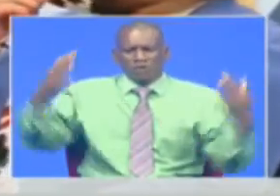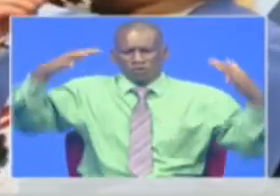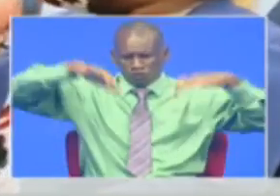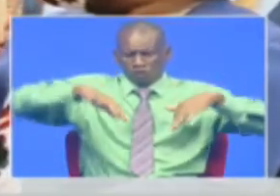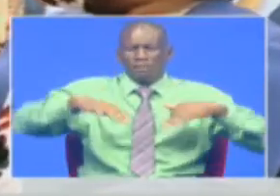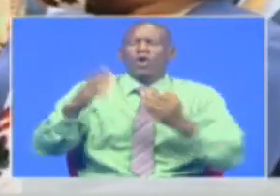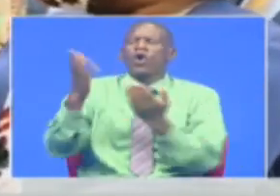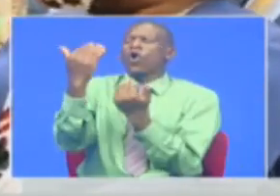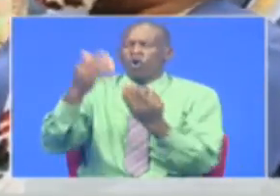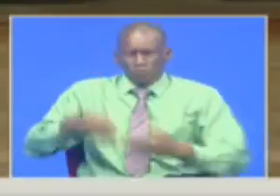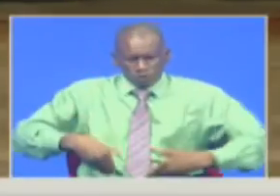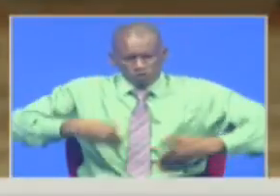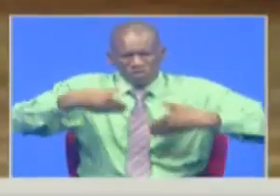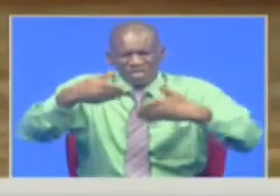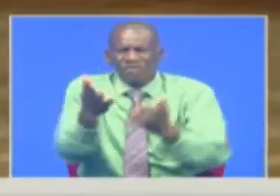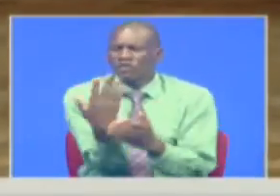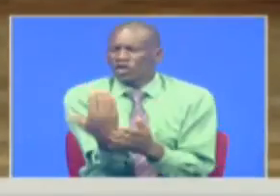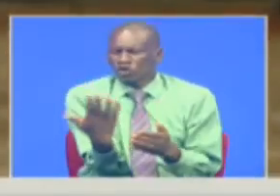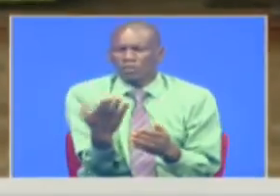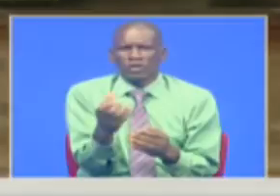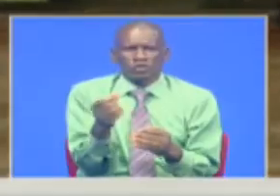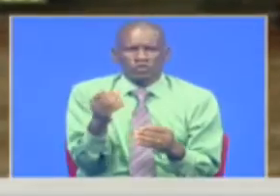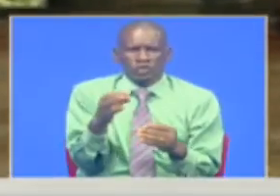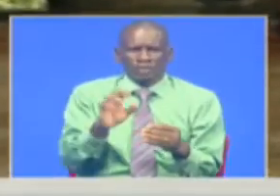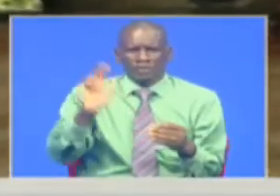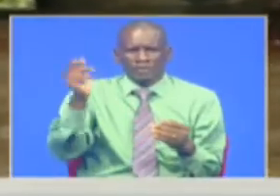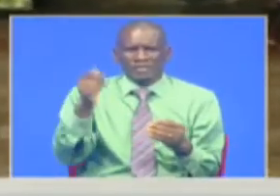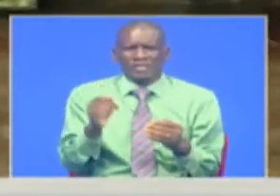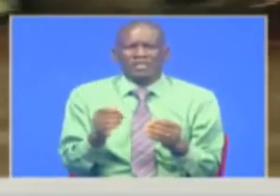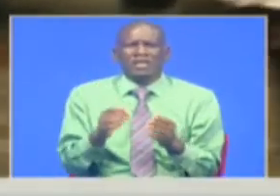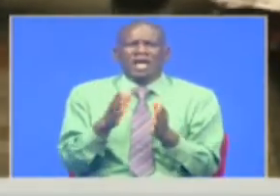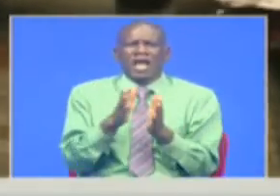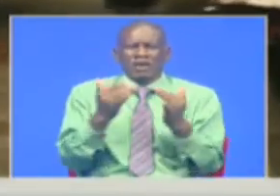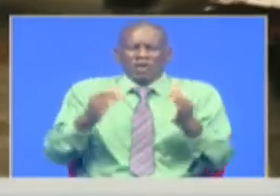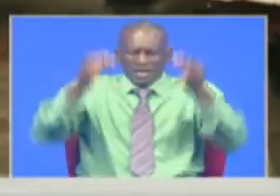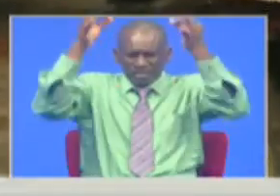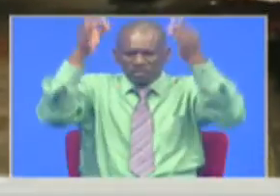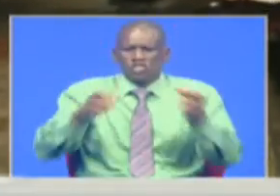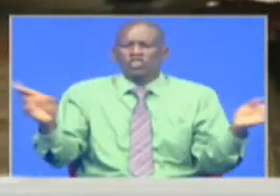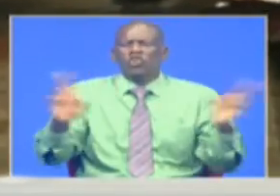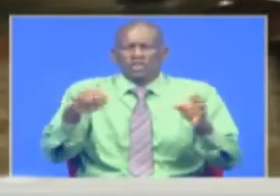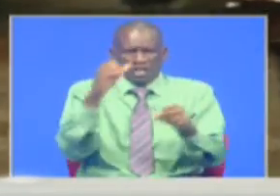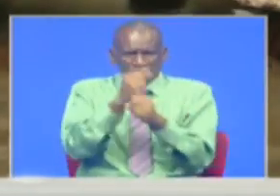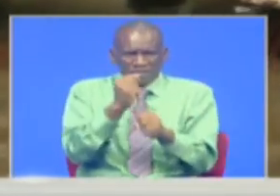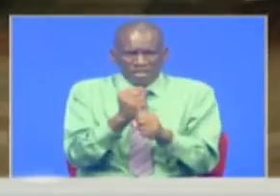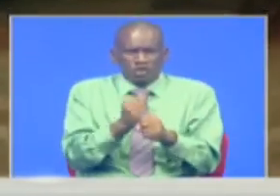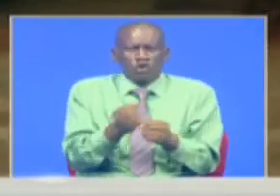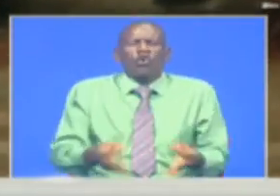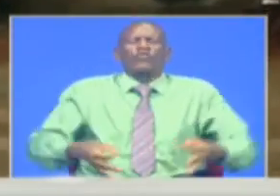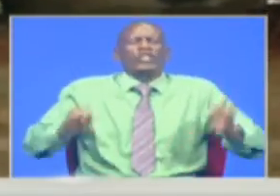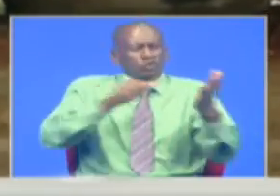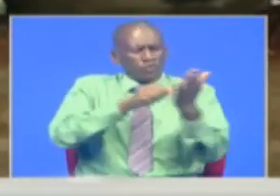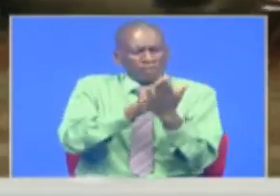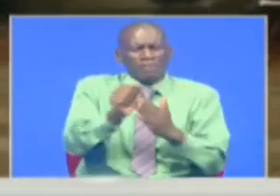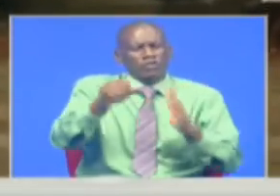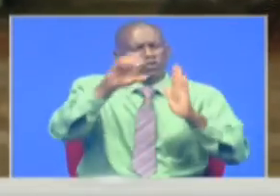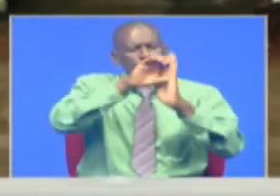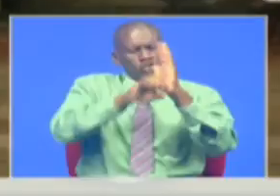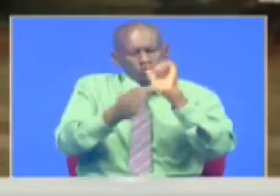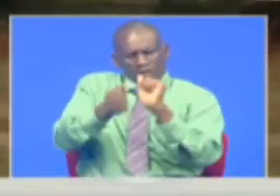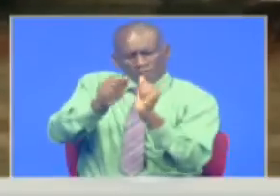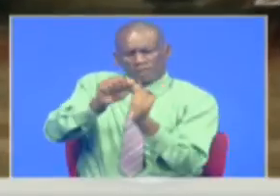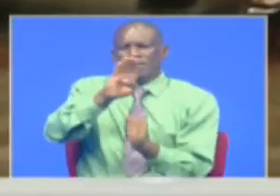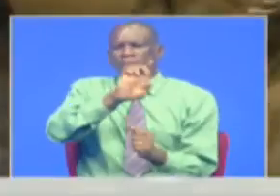to the handshake principles. NTV has now learnt that a decision has already been made to officially publish the Constitutional Amendment